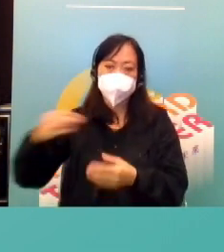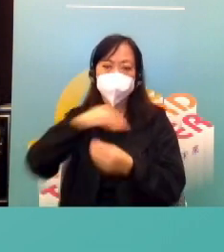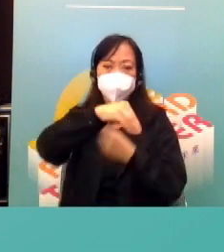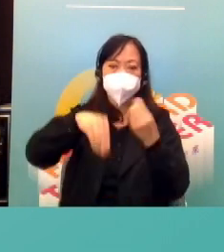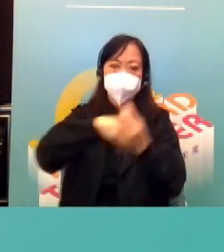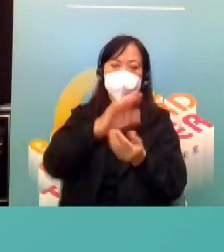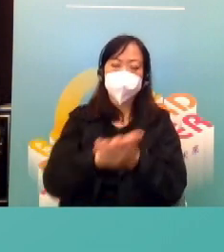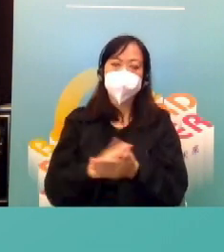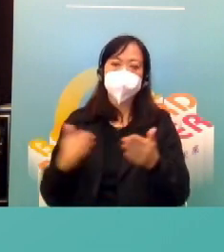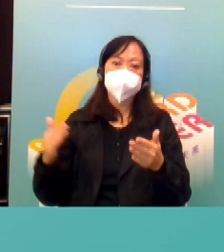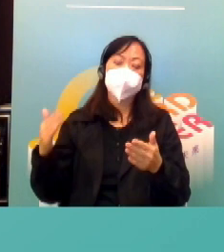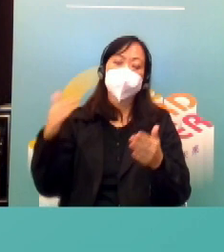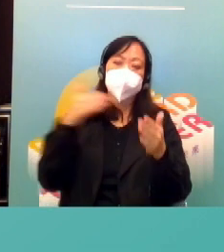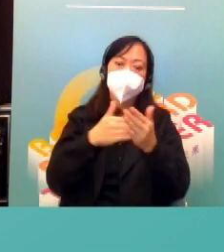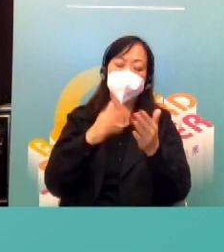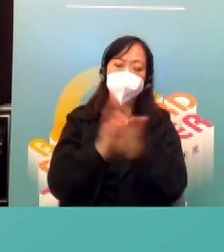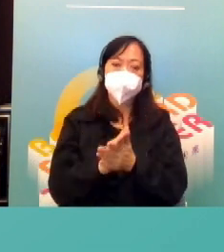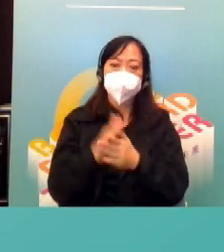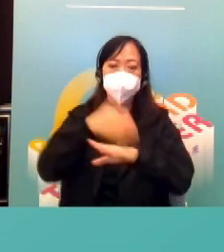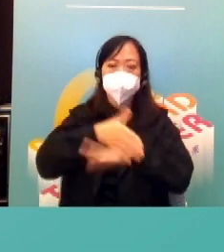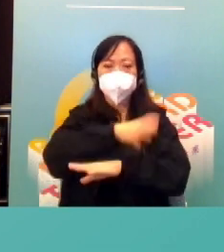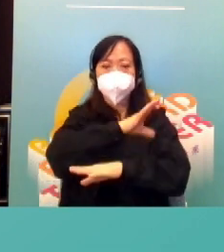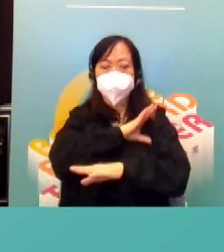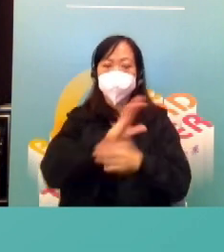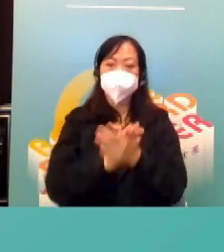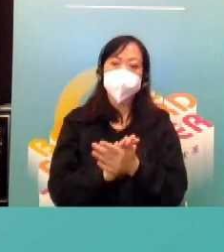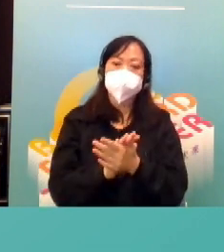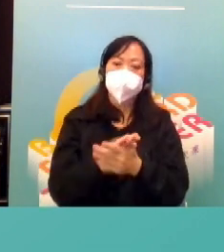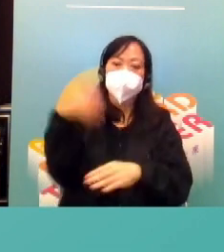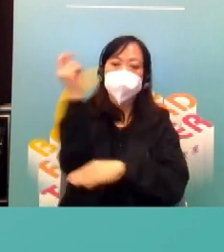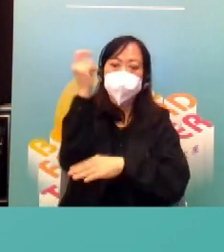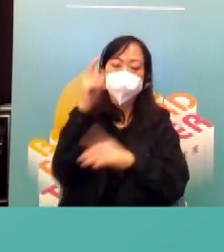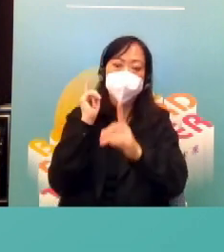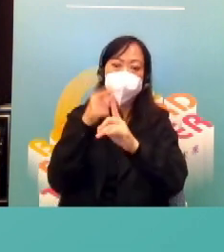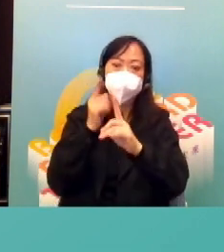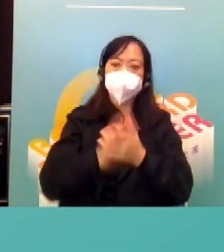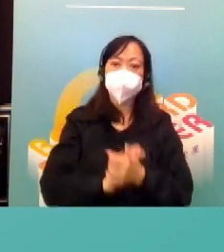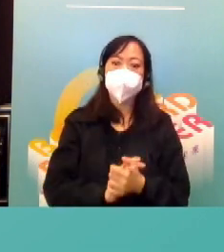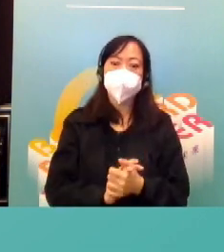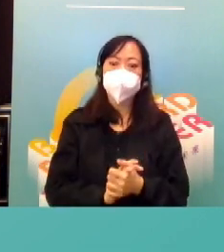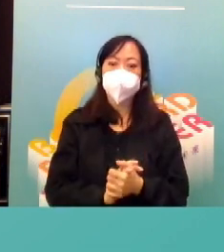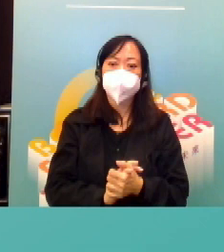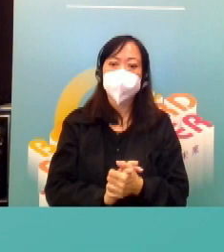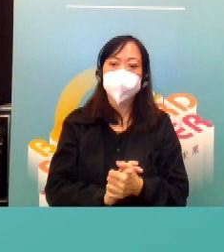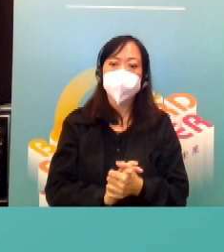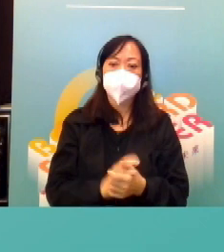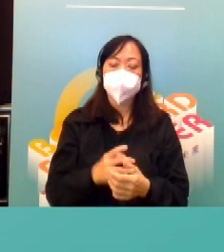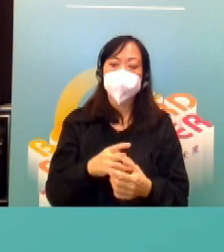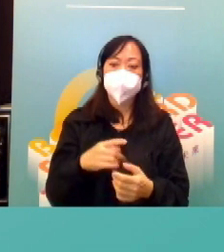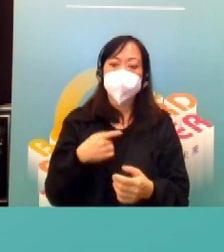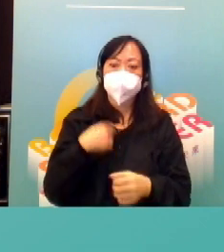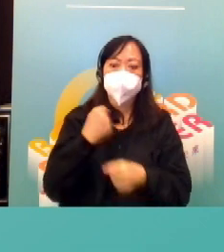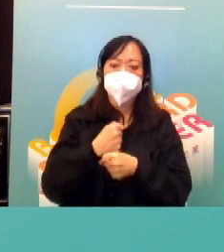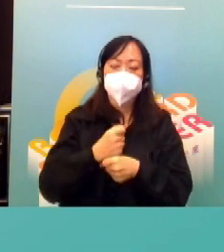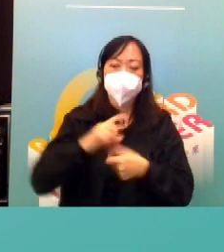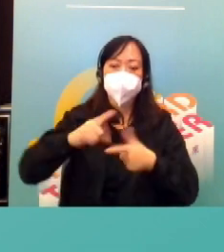delivery of a specific service. So that's quite a difference from the way that often how the current system is